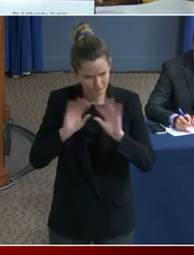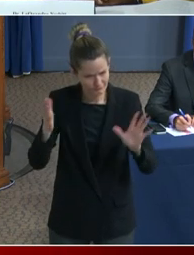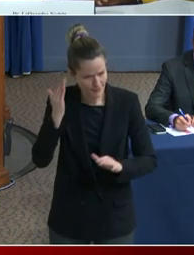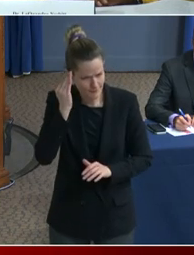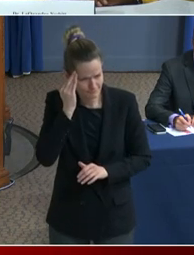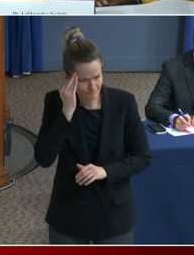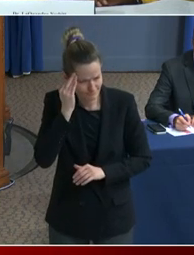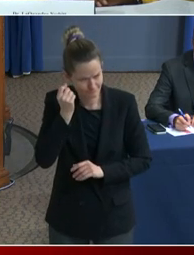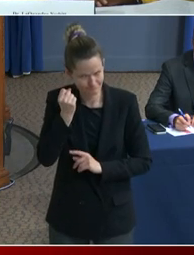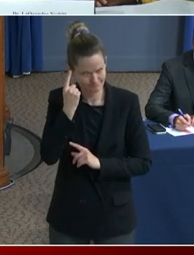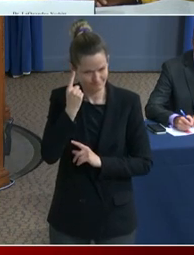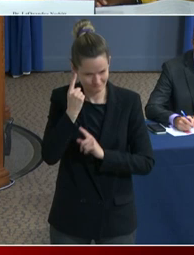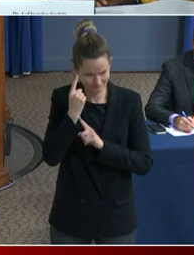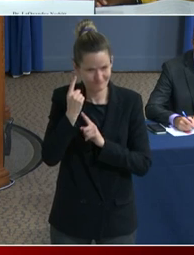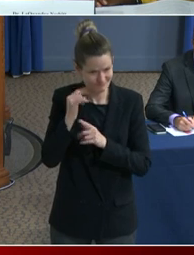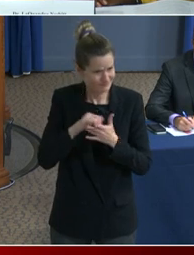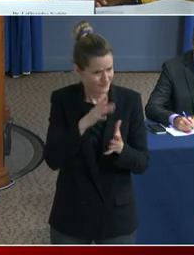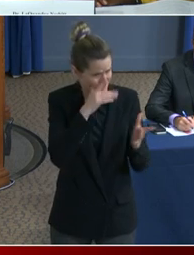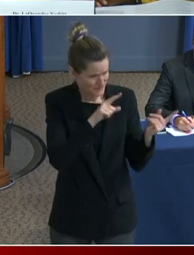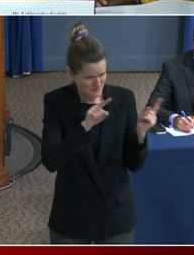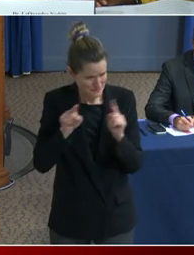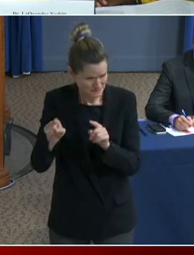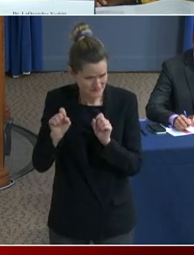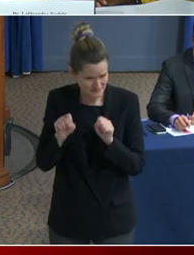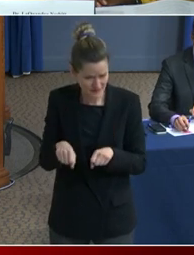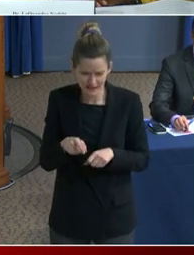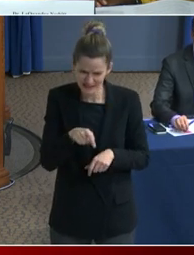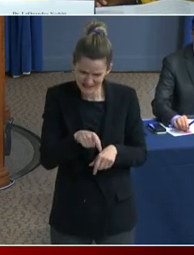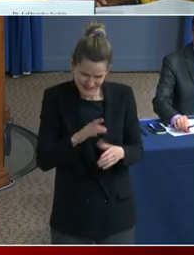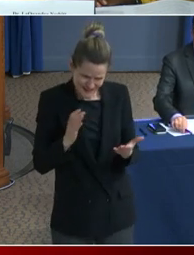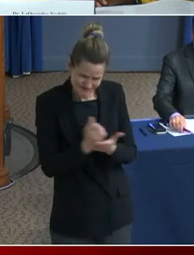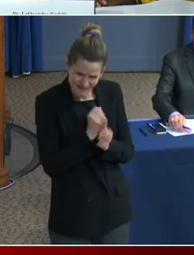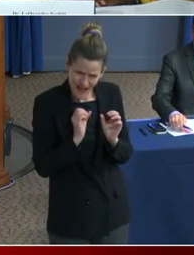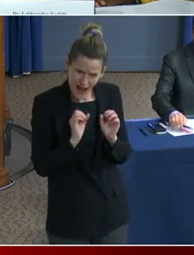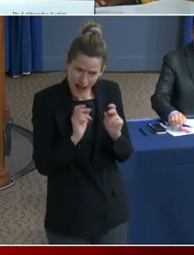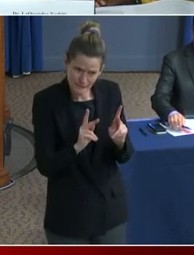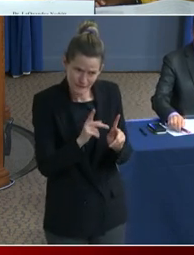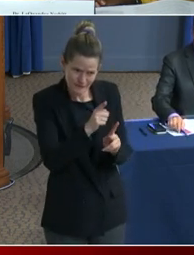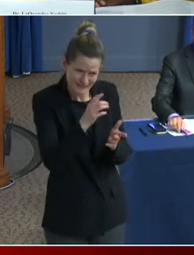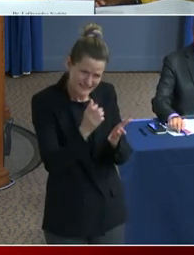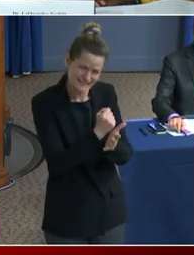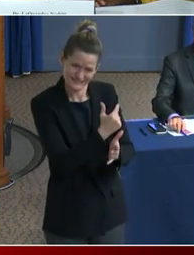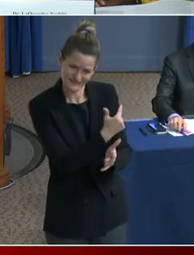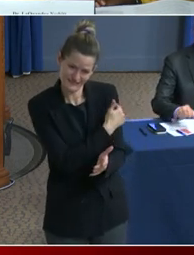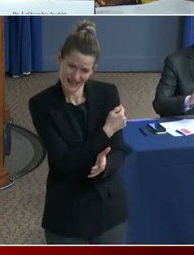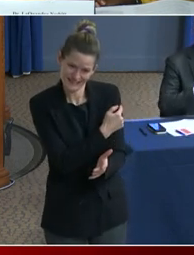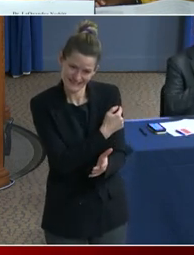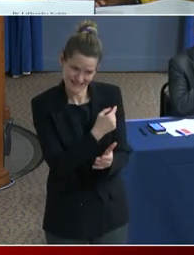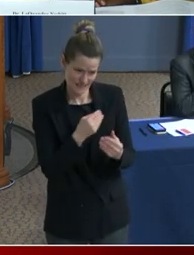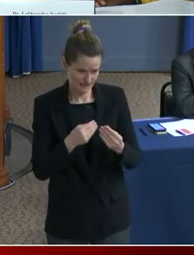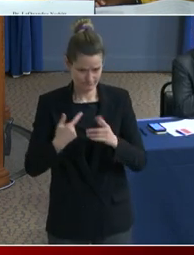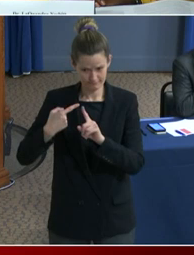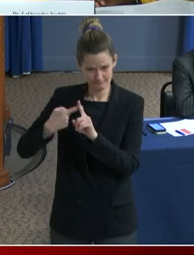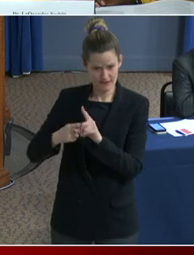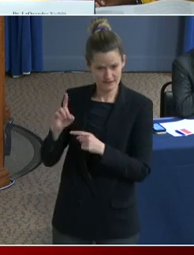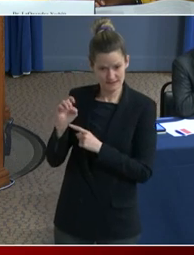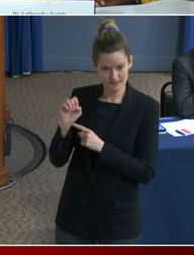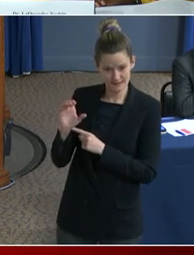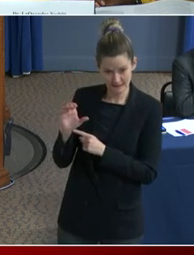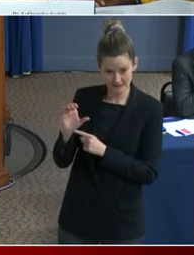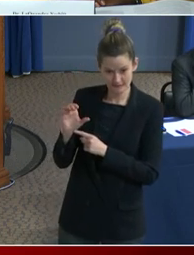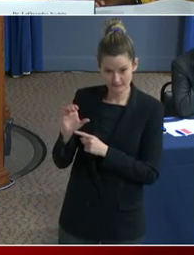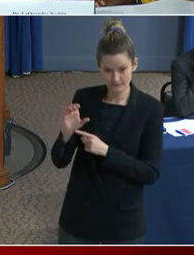want to make sure that there are adequate opportunities for people to get vaccinated in the district. So we will be adding 3